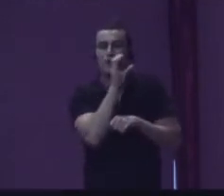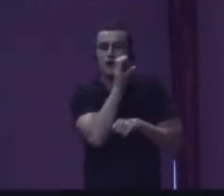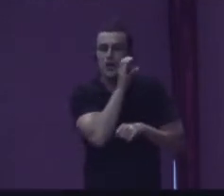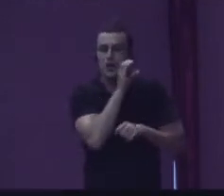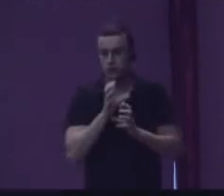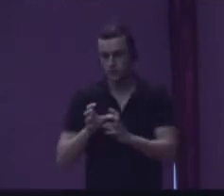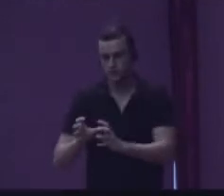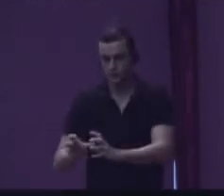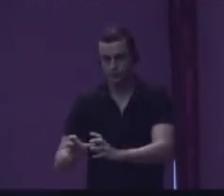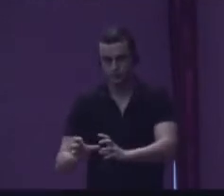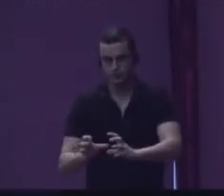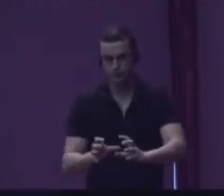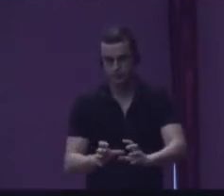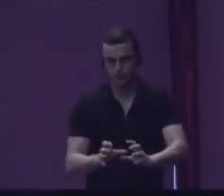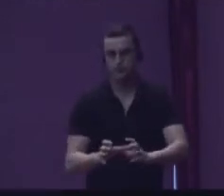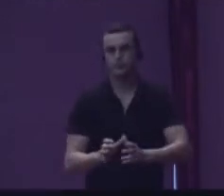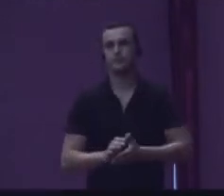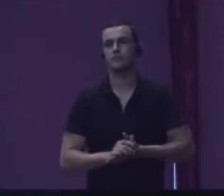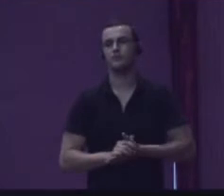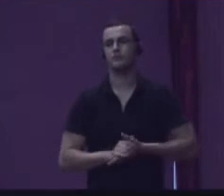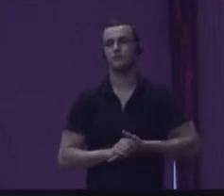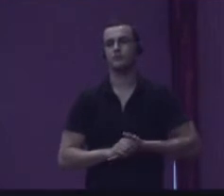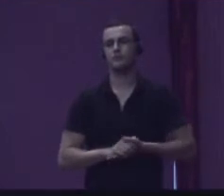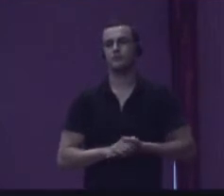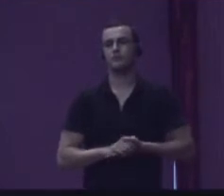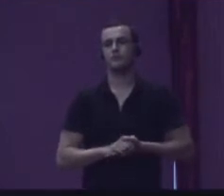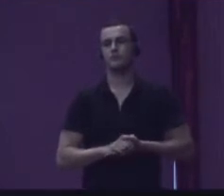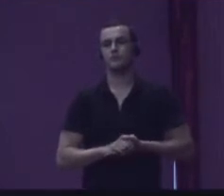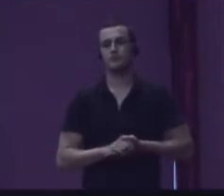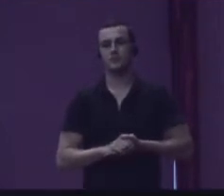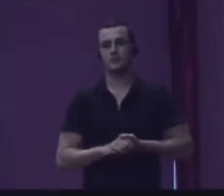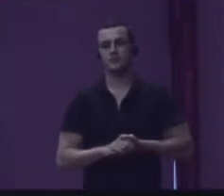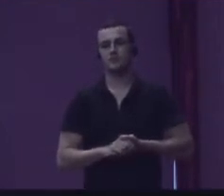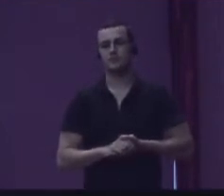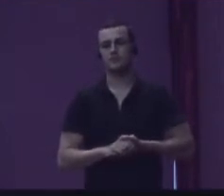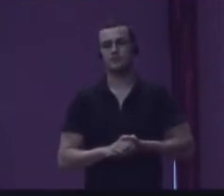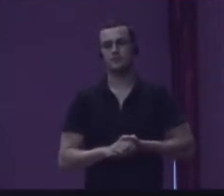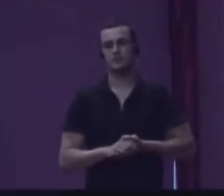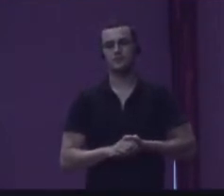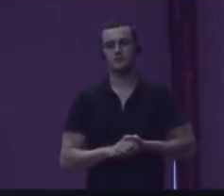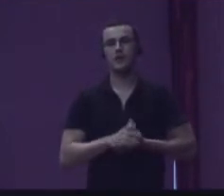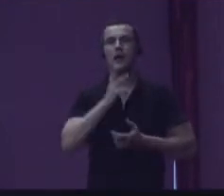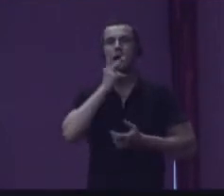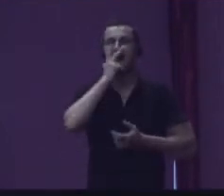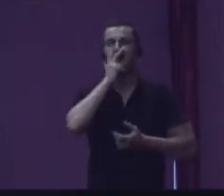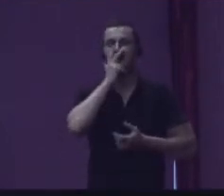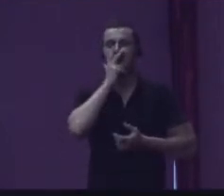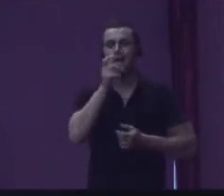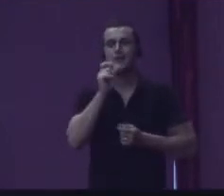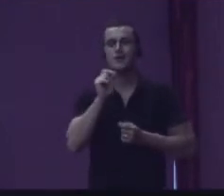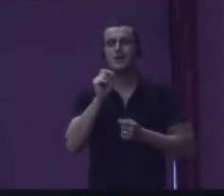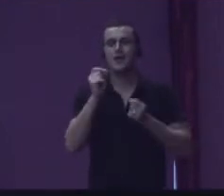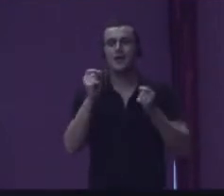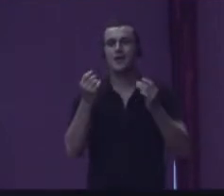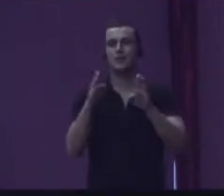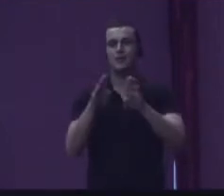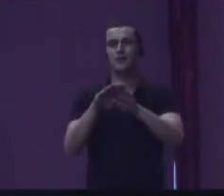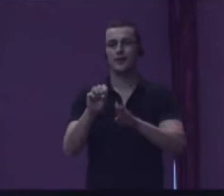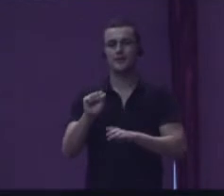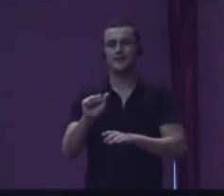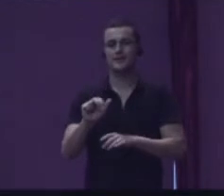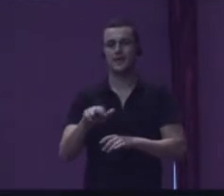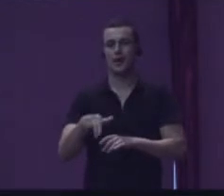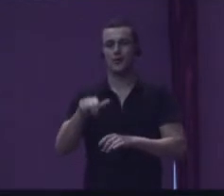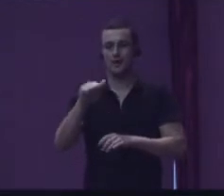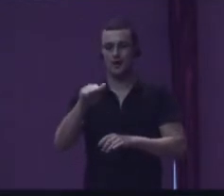steam. And so she bathes, rubs the woman, often with certain herbs, in this